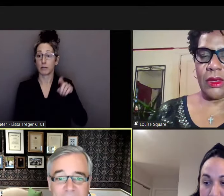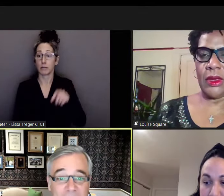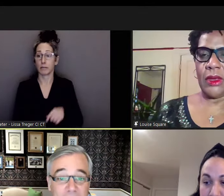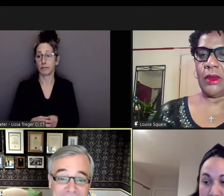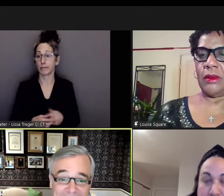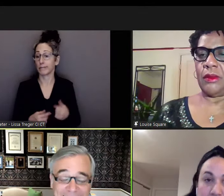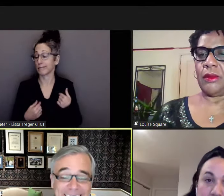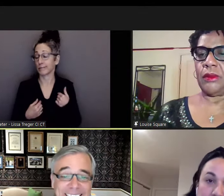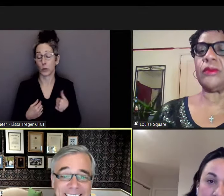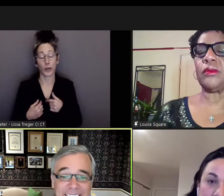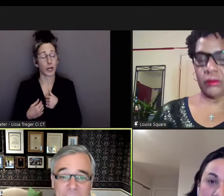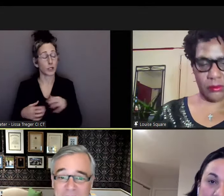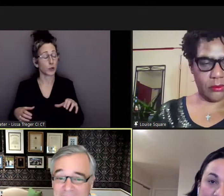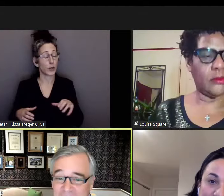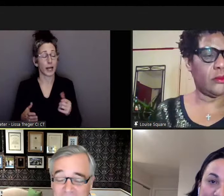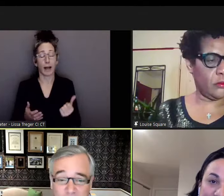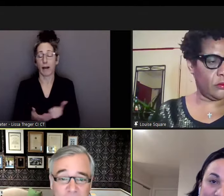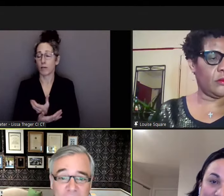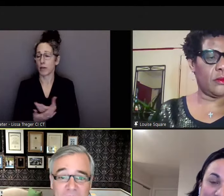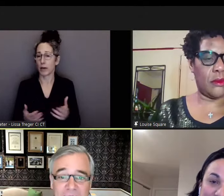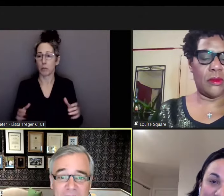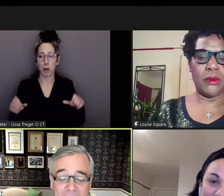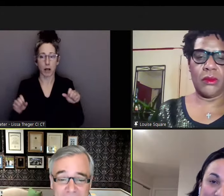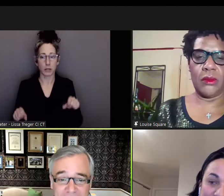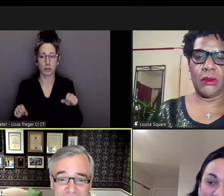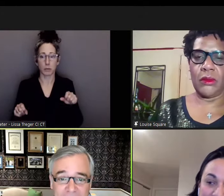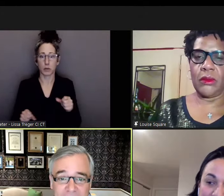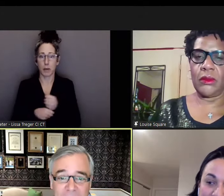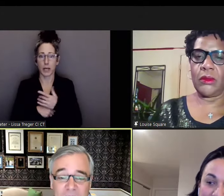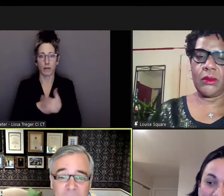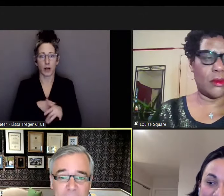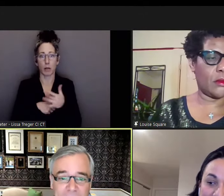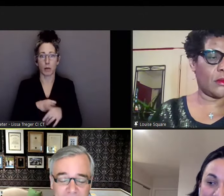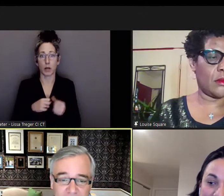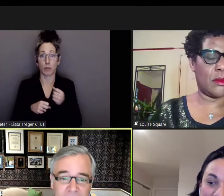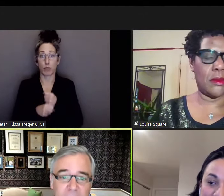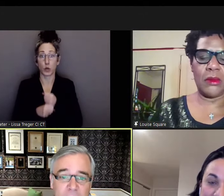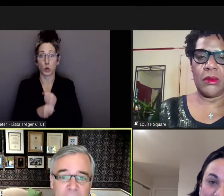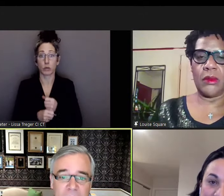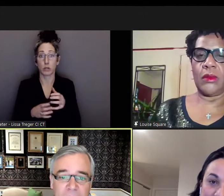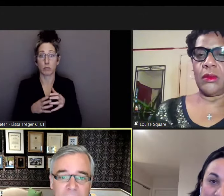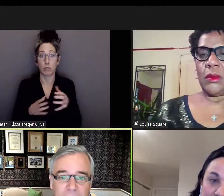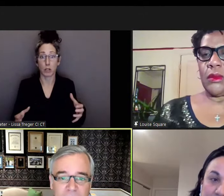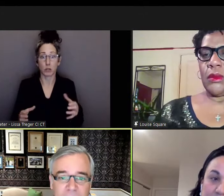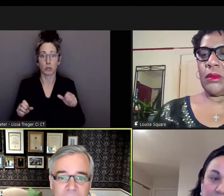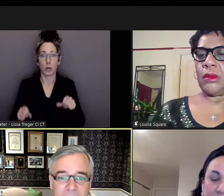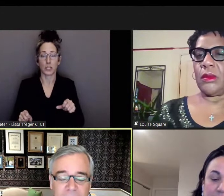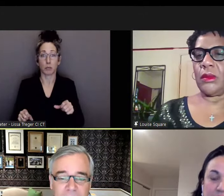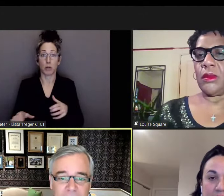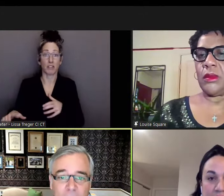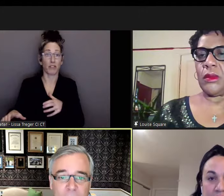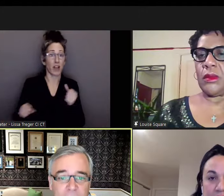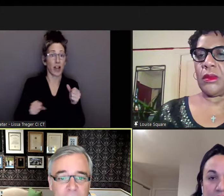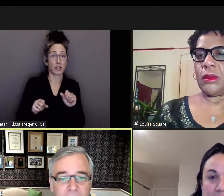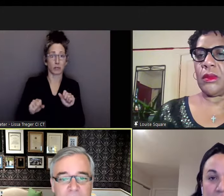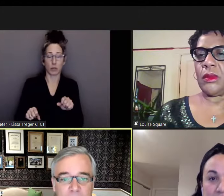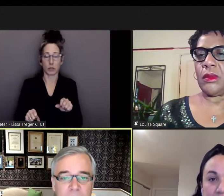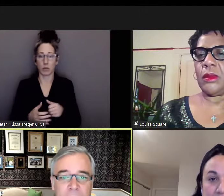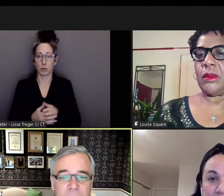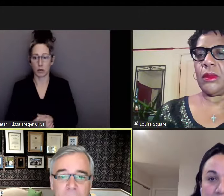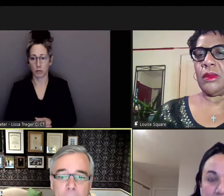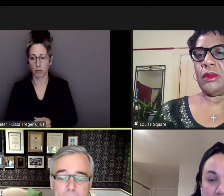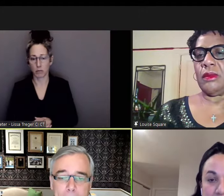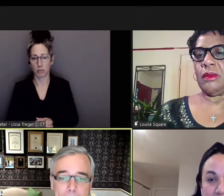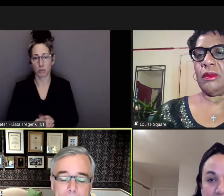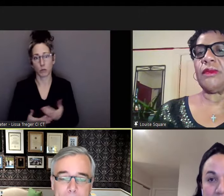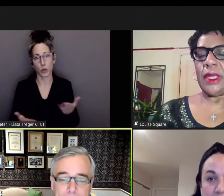doing everything we can to get it, make it available, produce as much as we can, as fast as we can to help people. So that's what we're